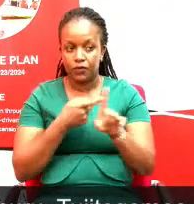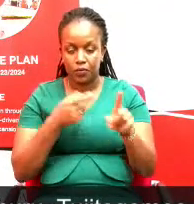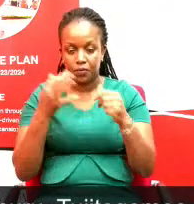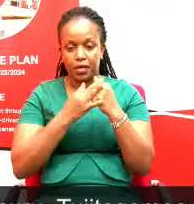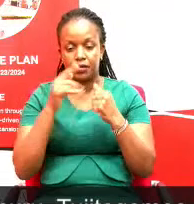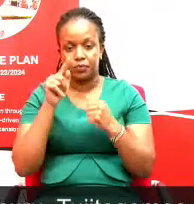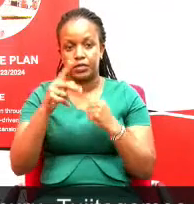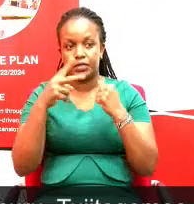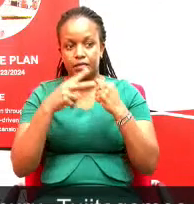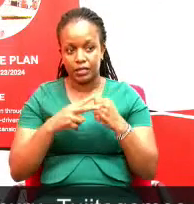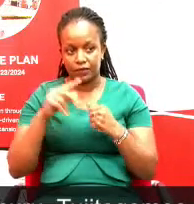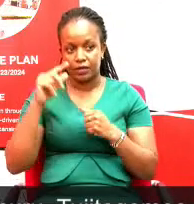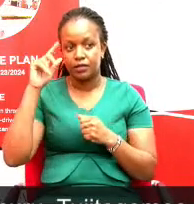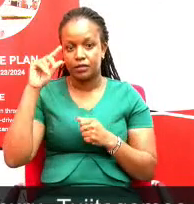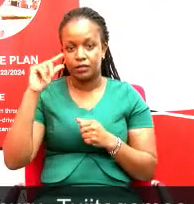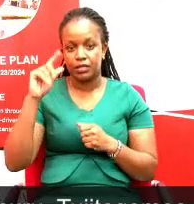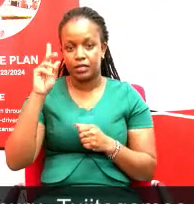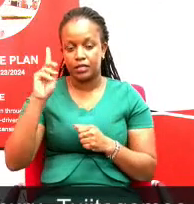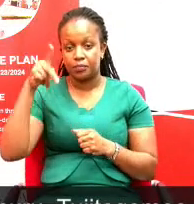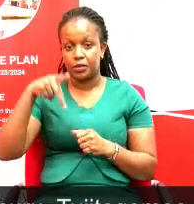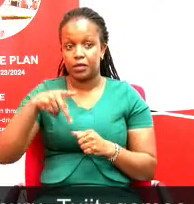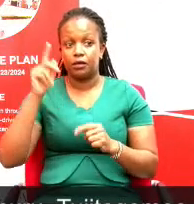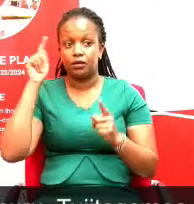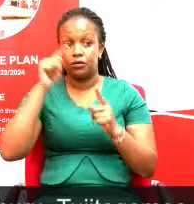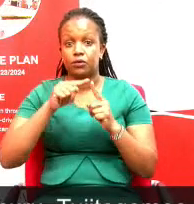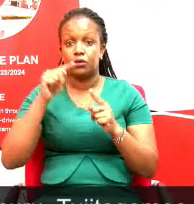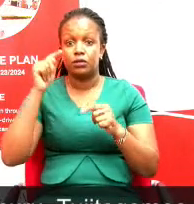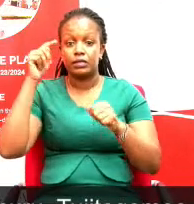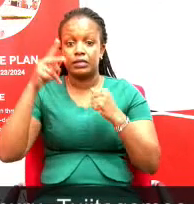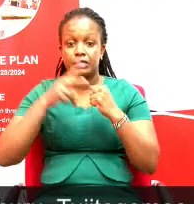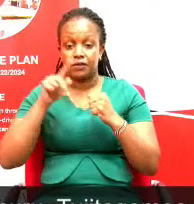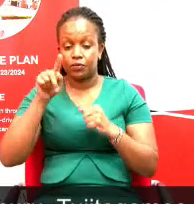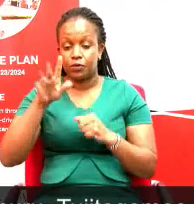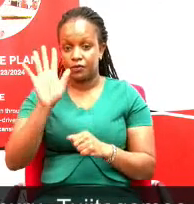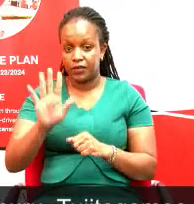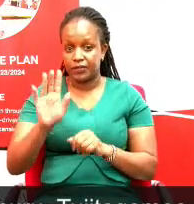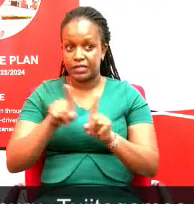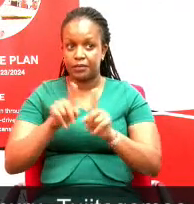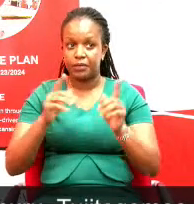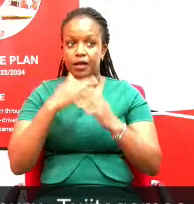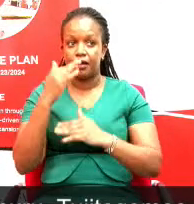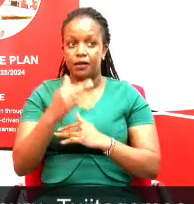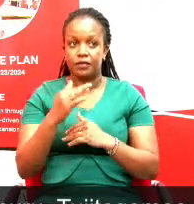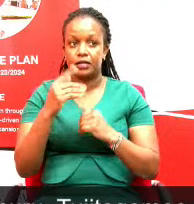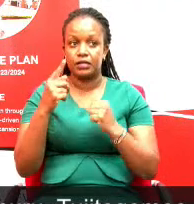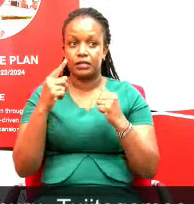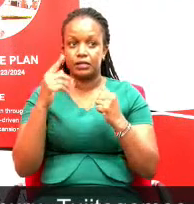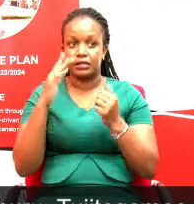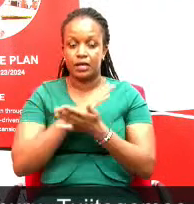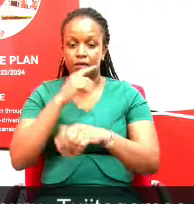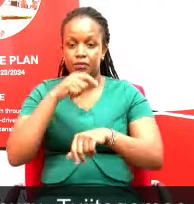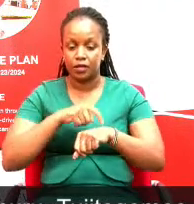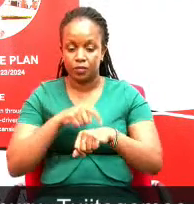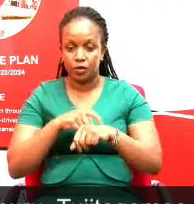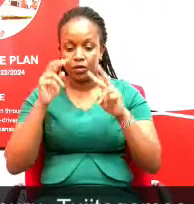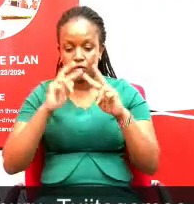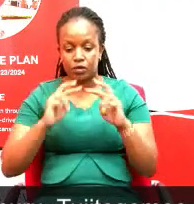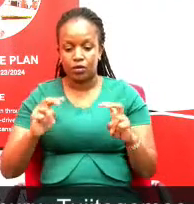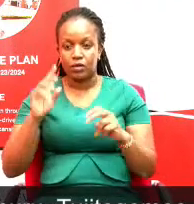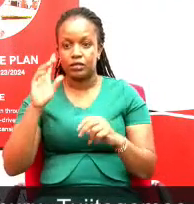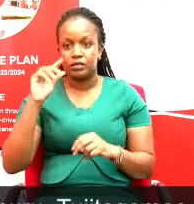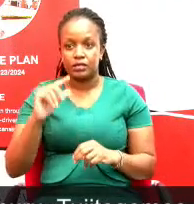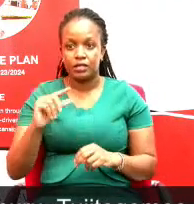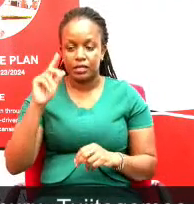of GDP to 7.5 next year, and also over a period of time, we are looking at 3.6 of GDP, because we